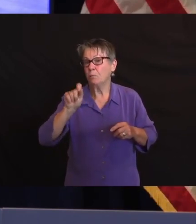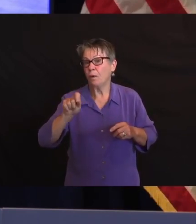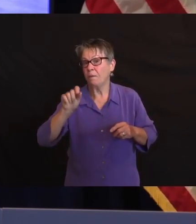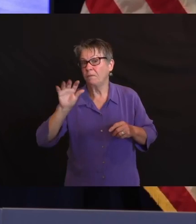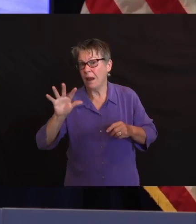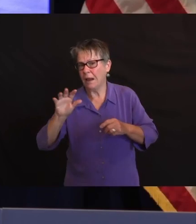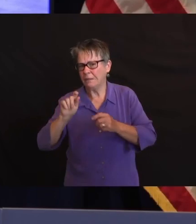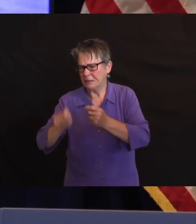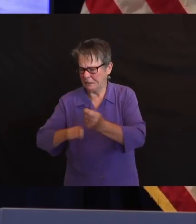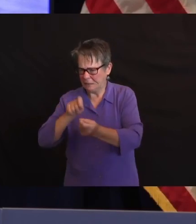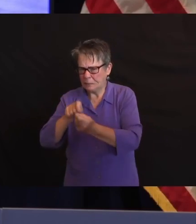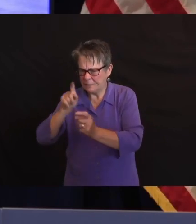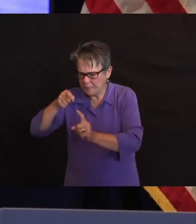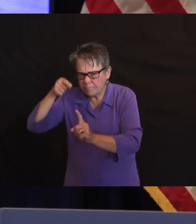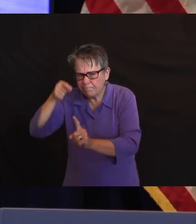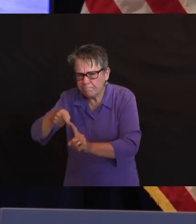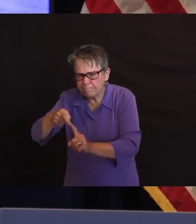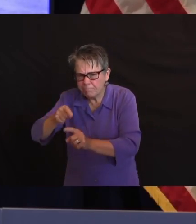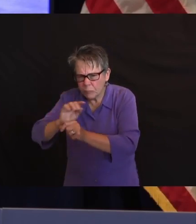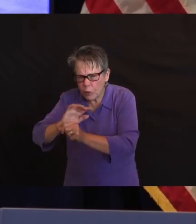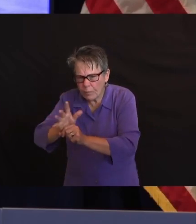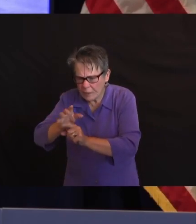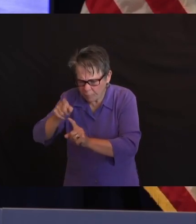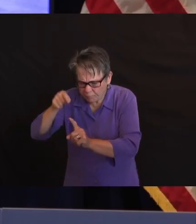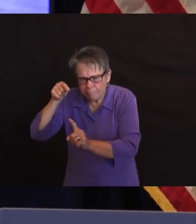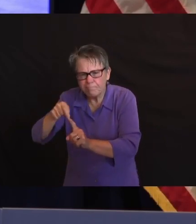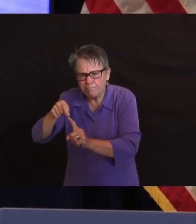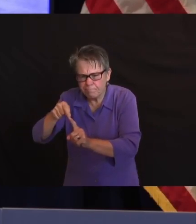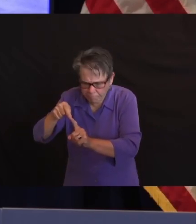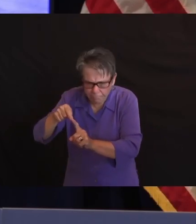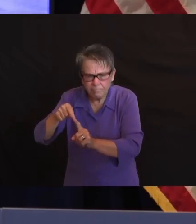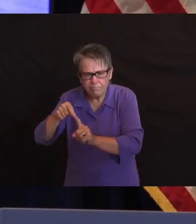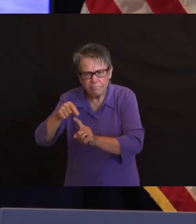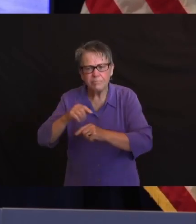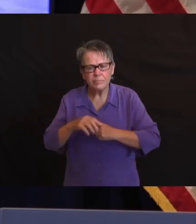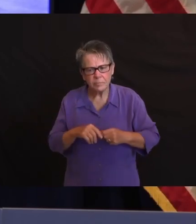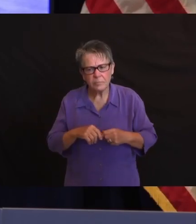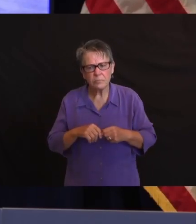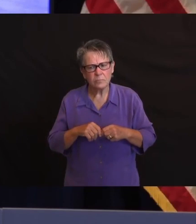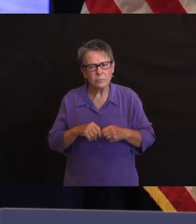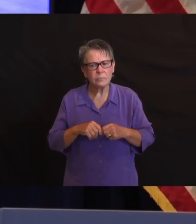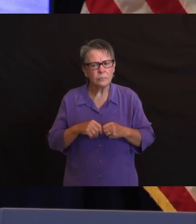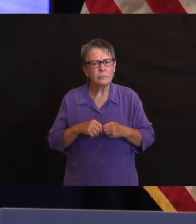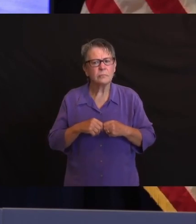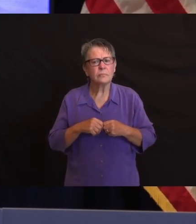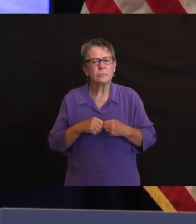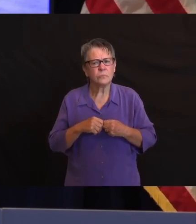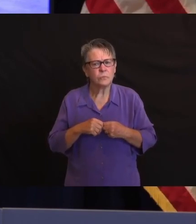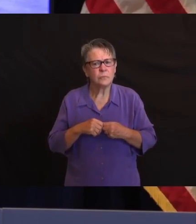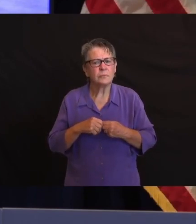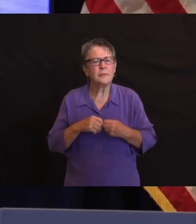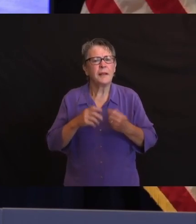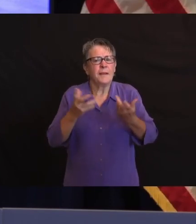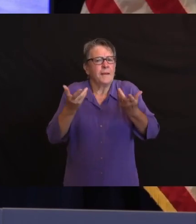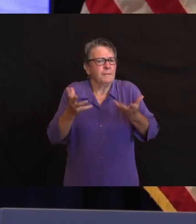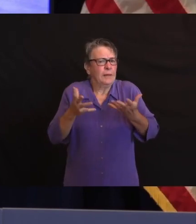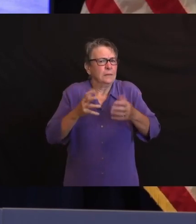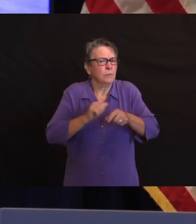sending us the tests for free, the actual cost of the Abbott test is about